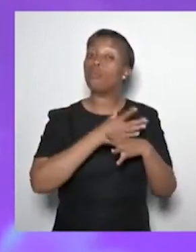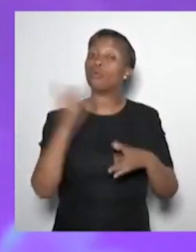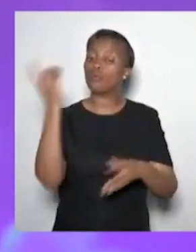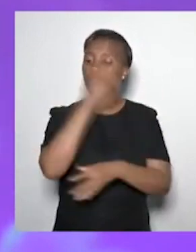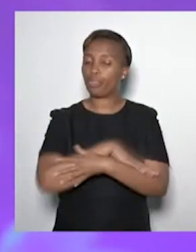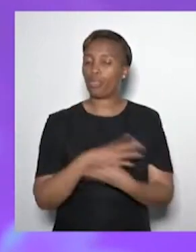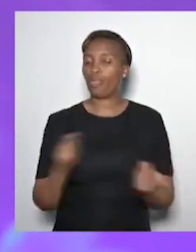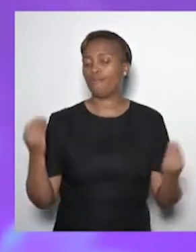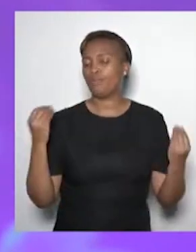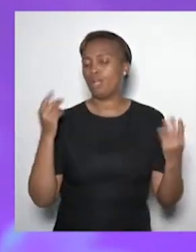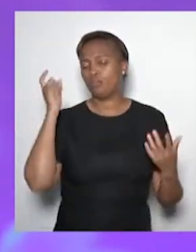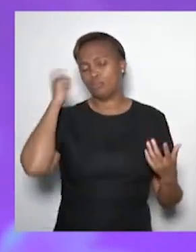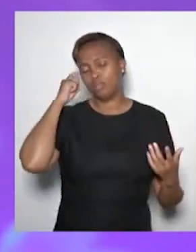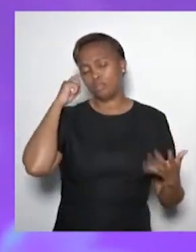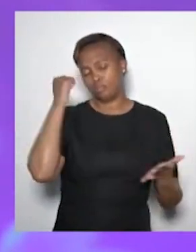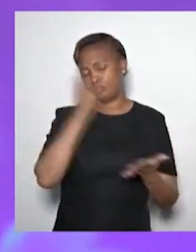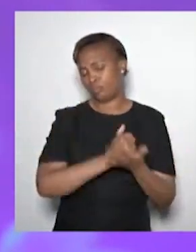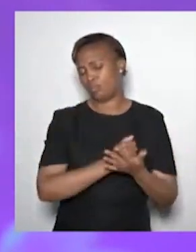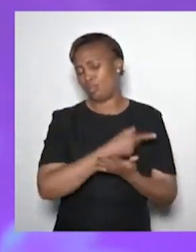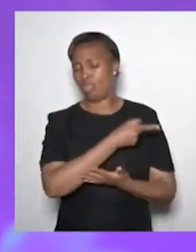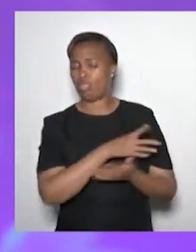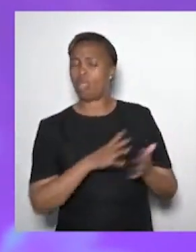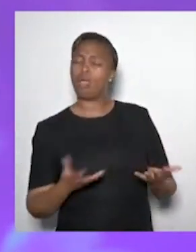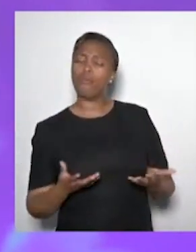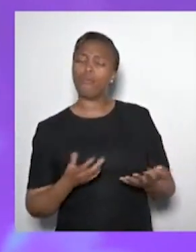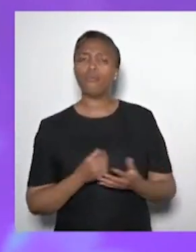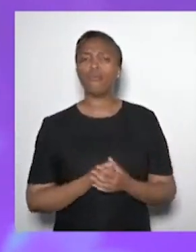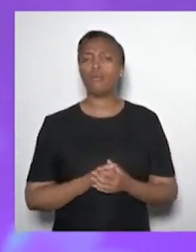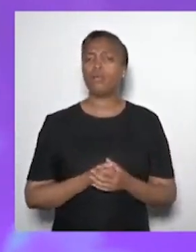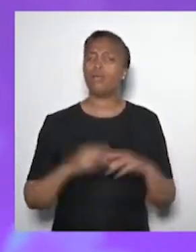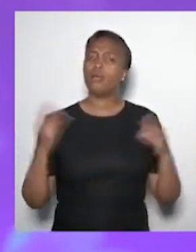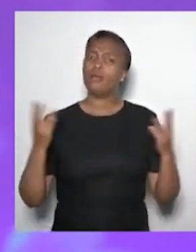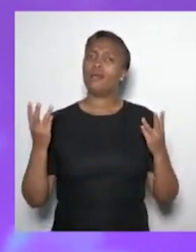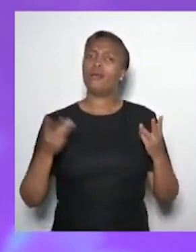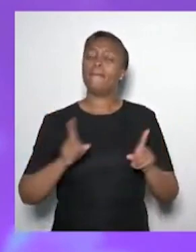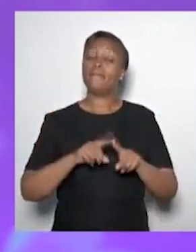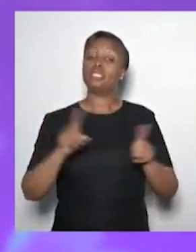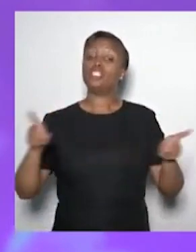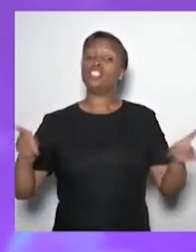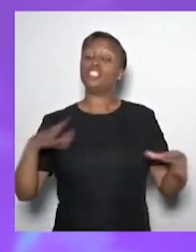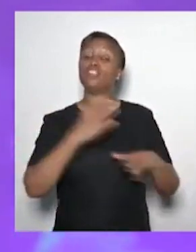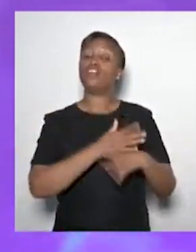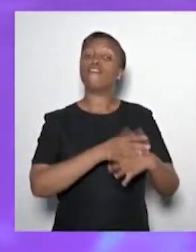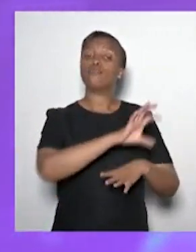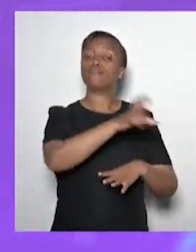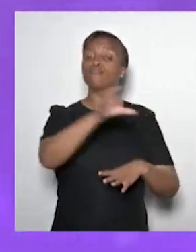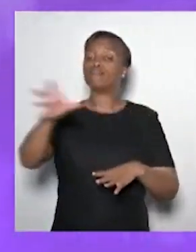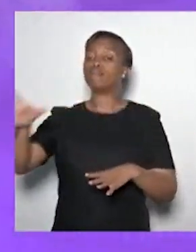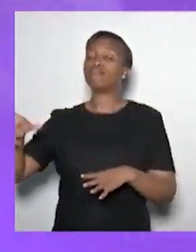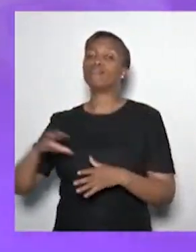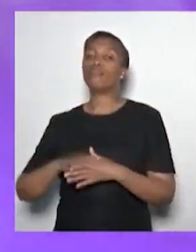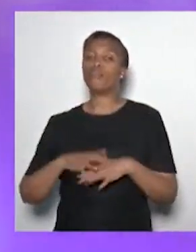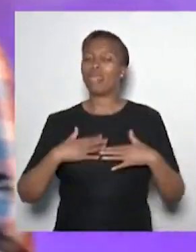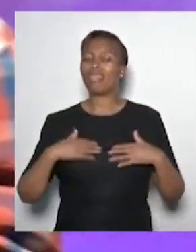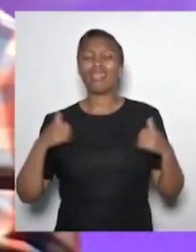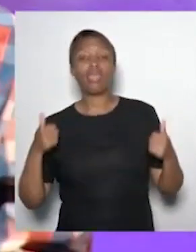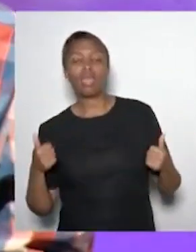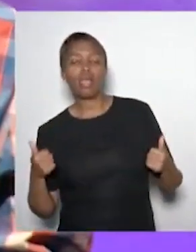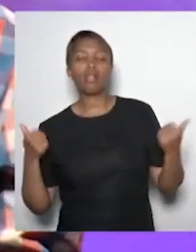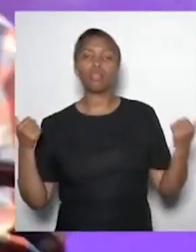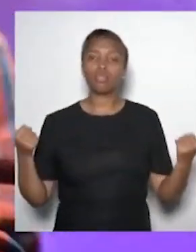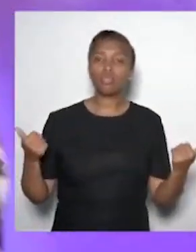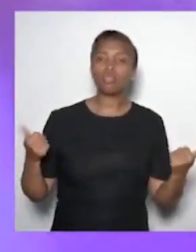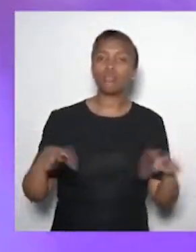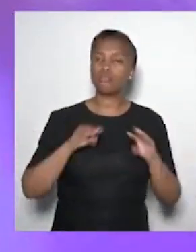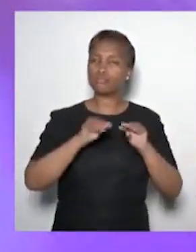sitting there, Bazalana, just how people in different sectors, people in medicine, health, people